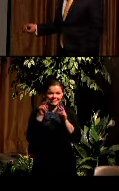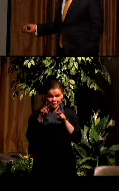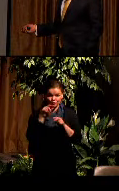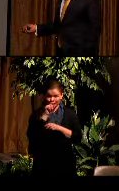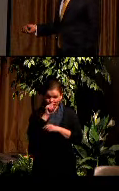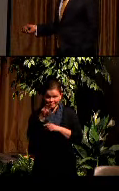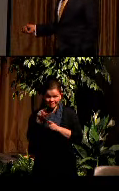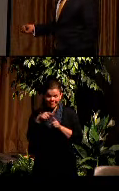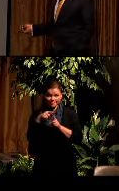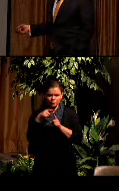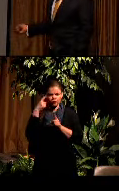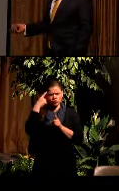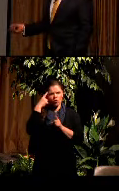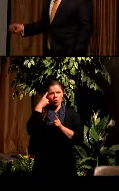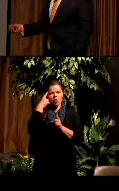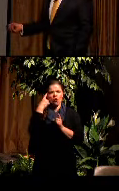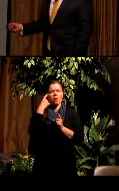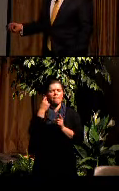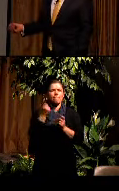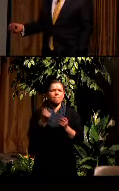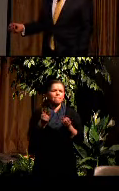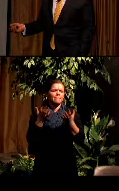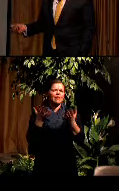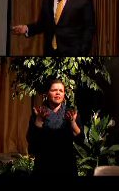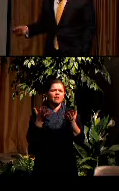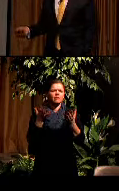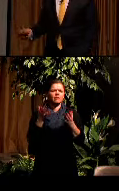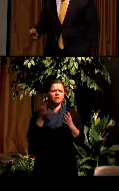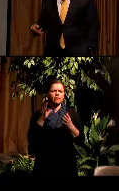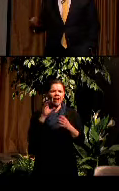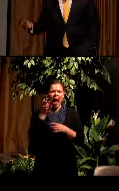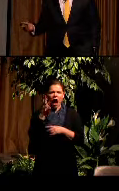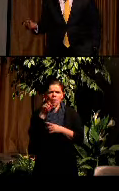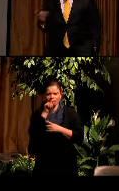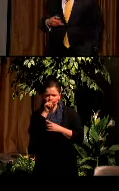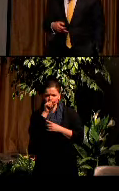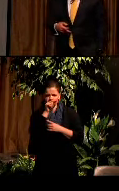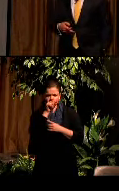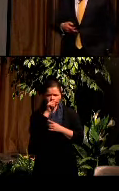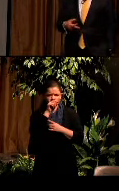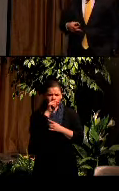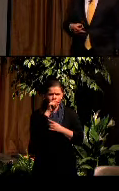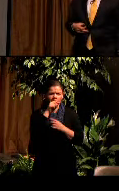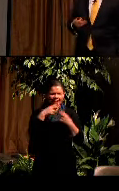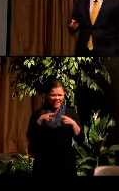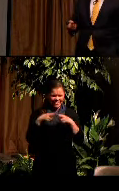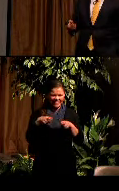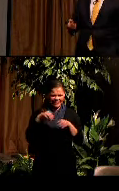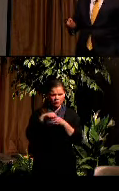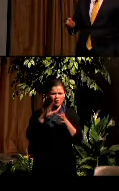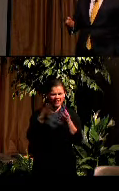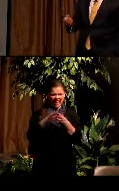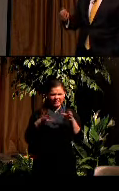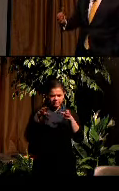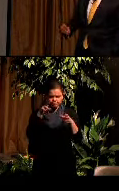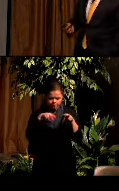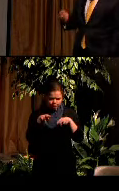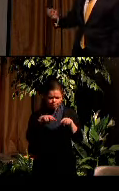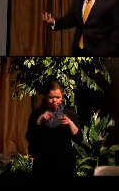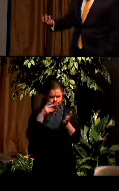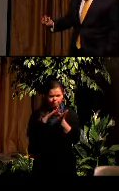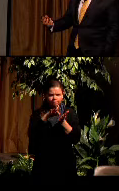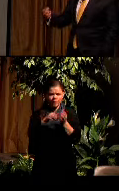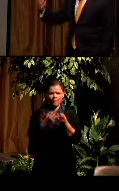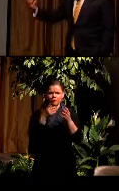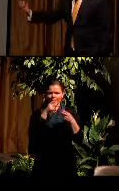eggs in the nests of these birds. And so these Kirtland's warblers became the parents of cowbirds because cowbirds are nest parasites. They lay